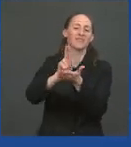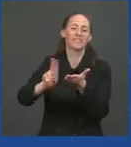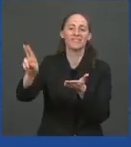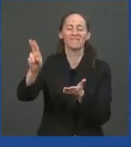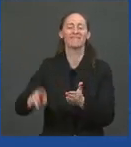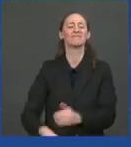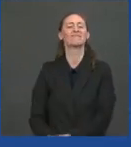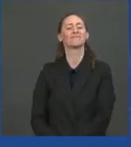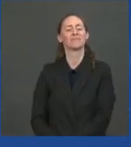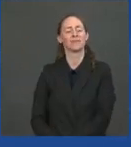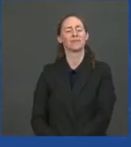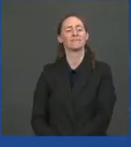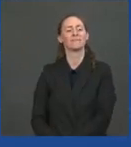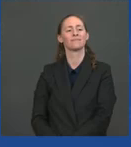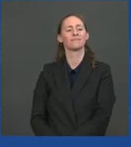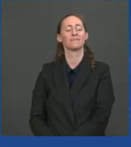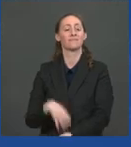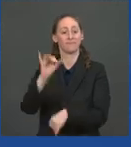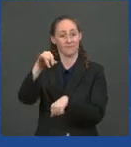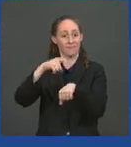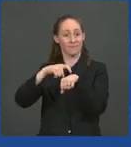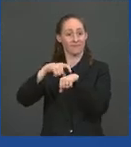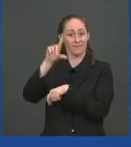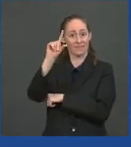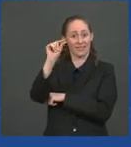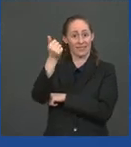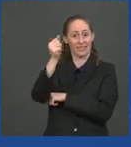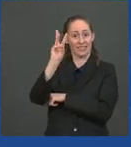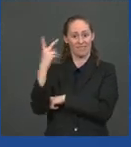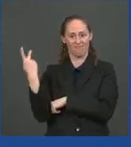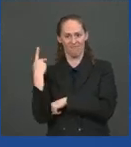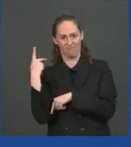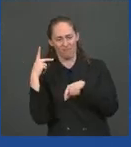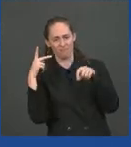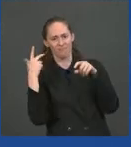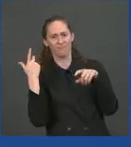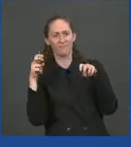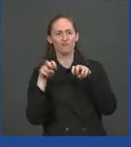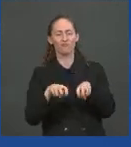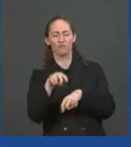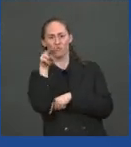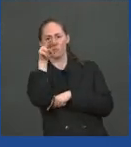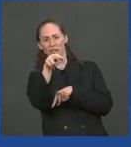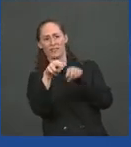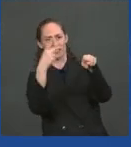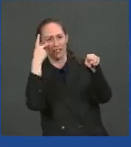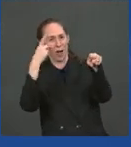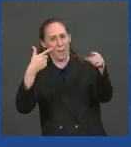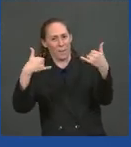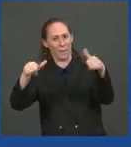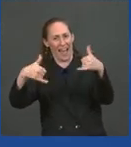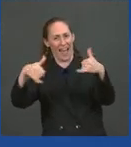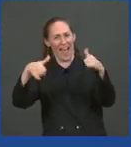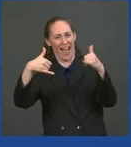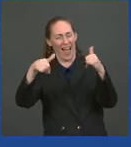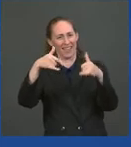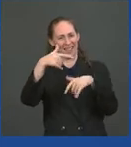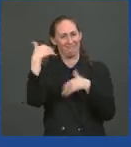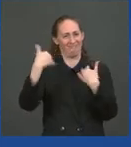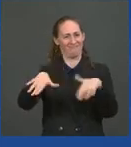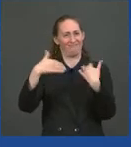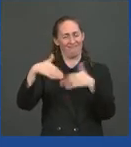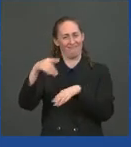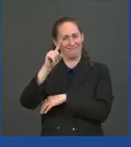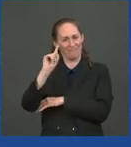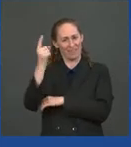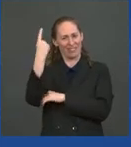teams play. And I watched Dante win his first of his 2 national titles at Nova.